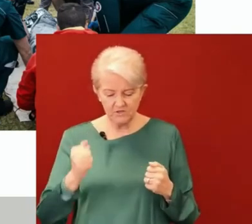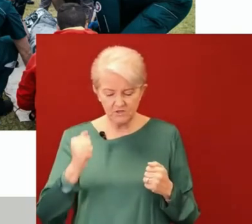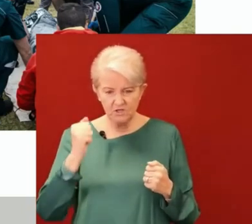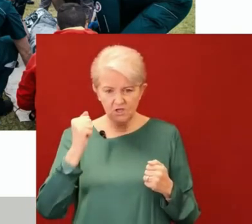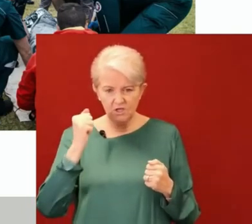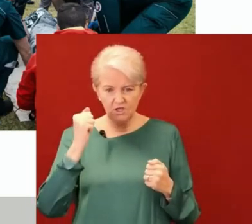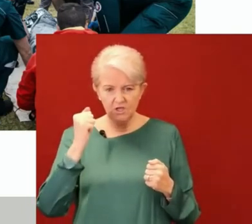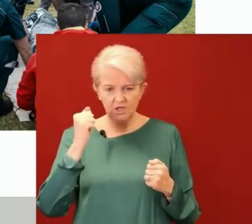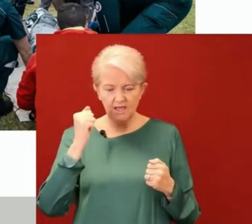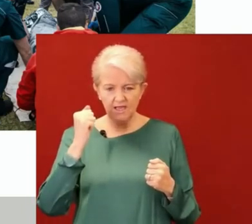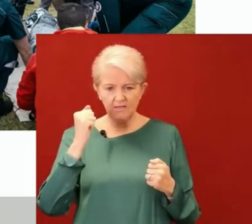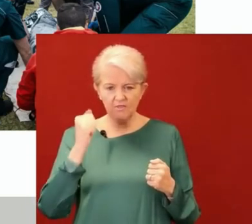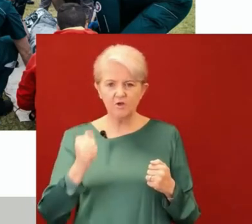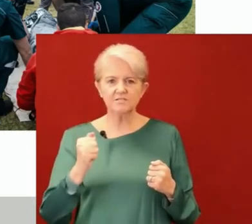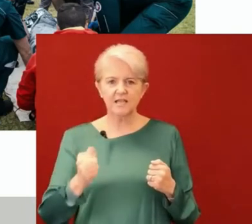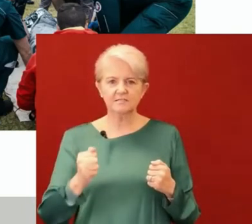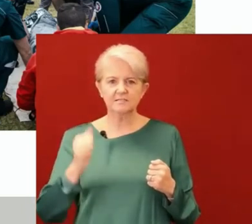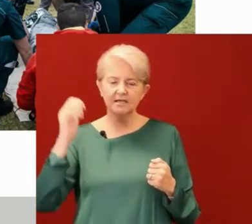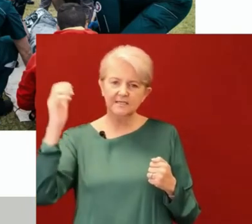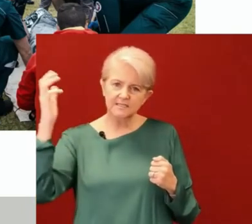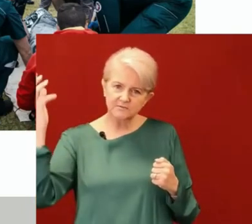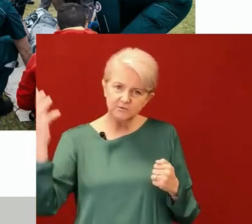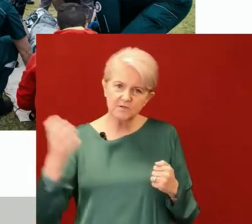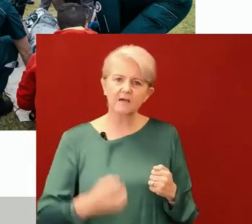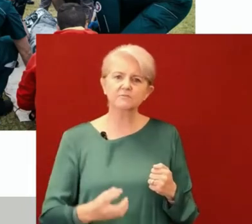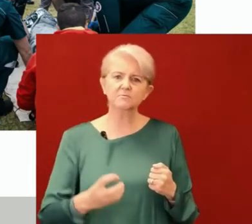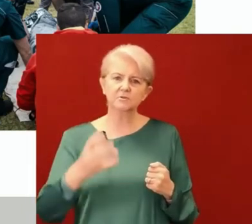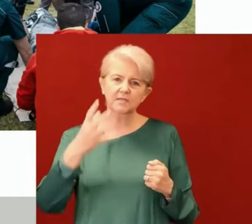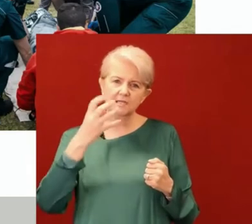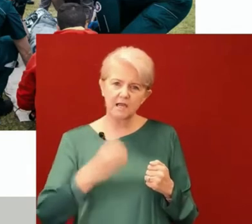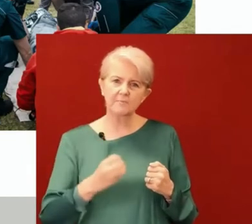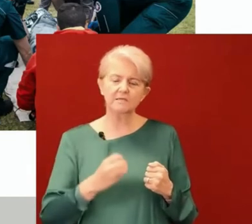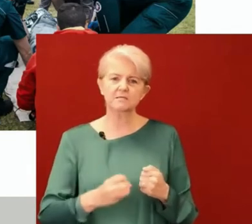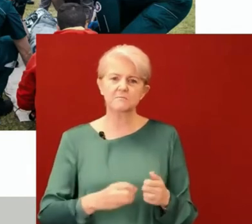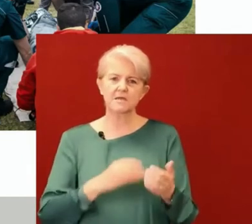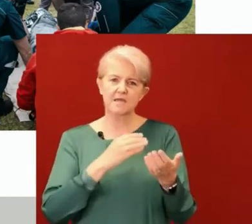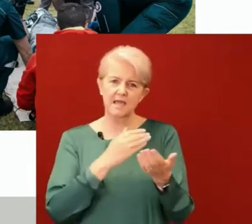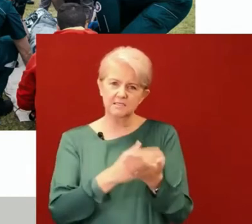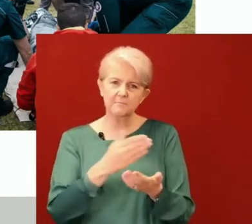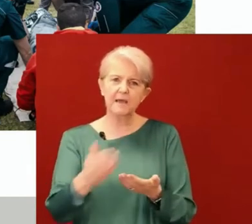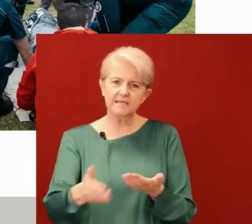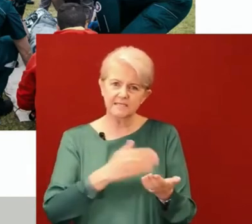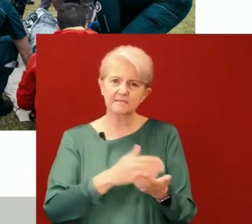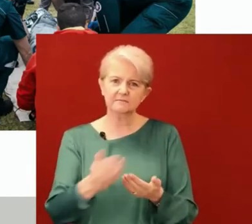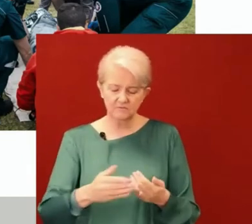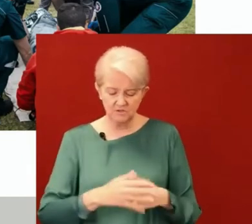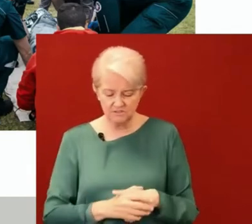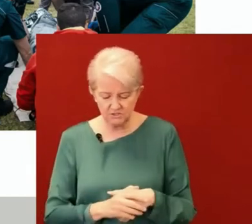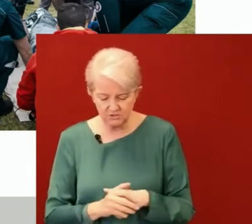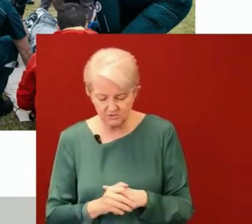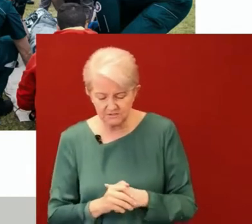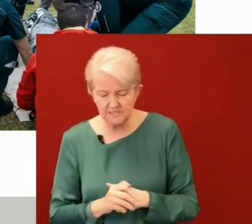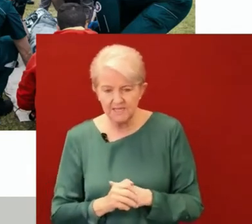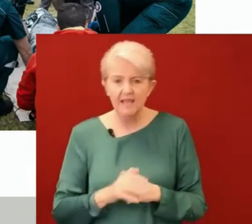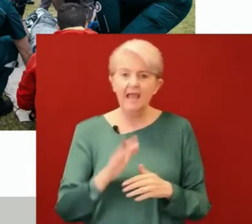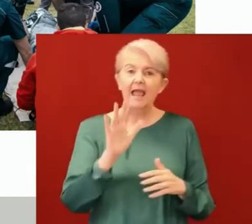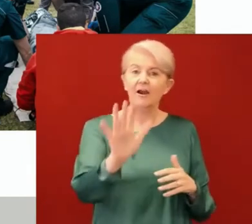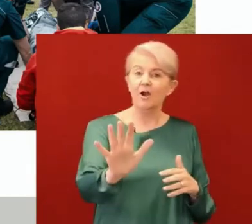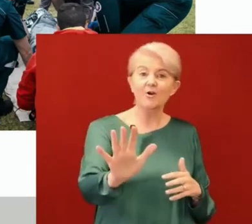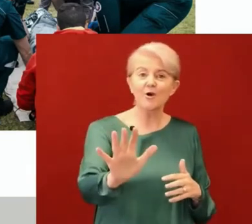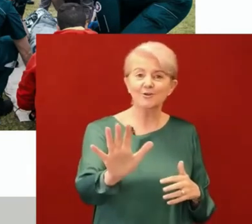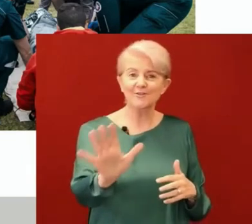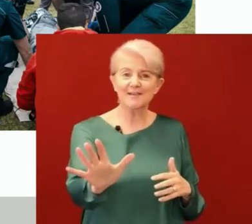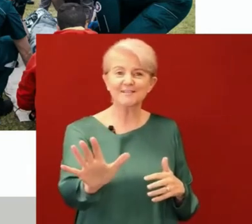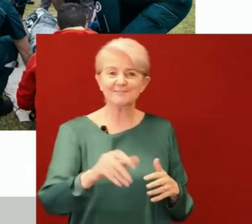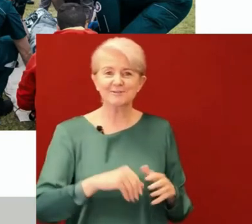with those answers. They need to feel comfortable in coming to me and debating those issues. And